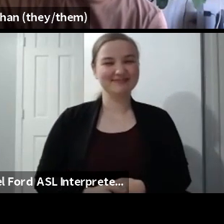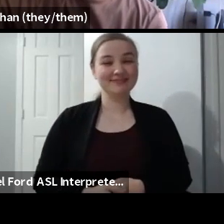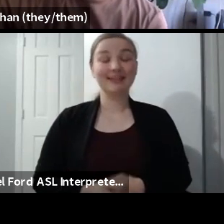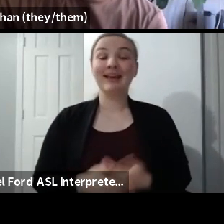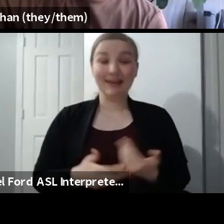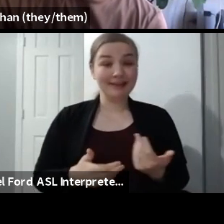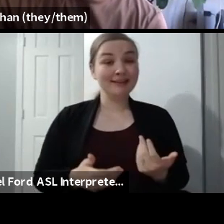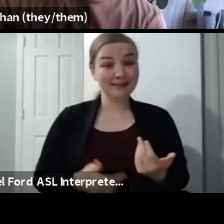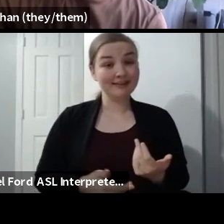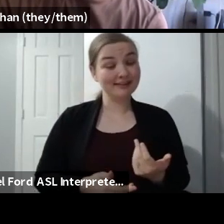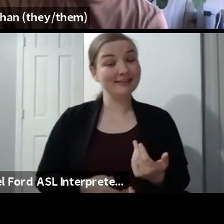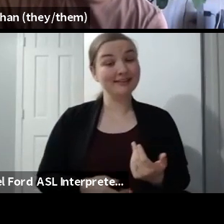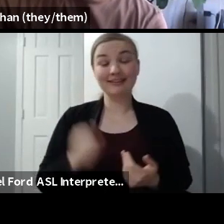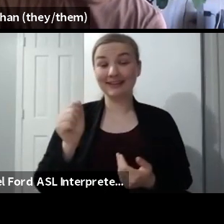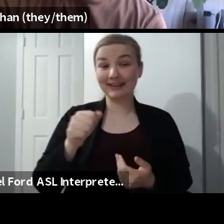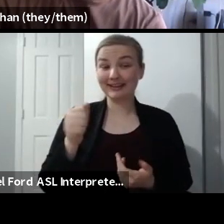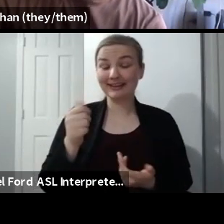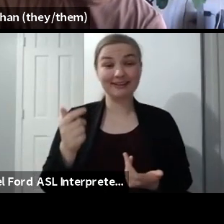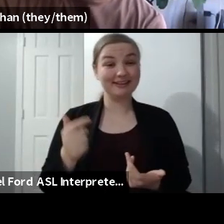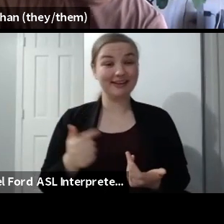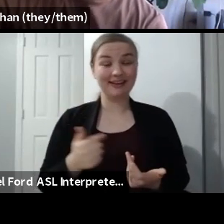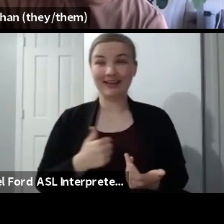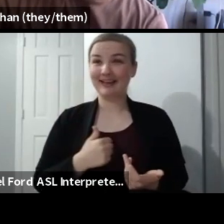Yeah, that maybe this.